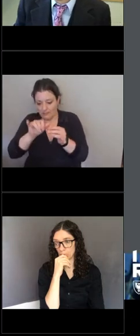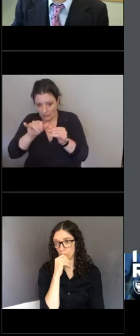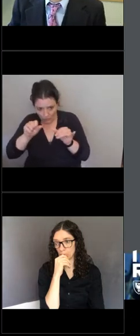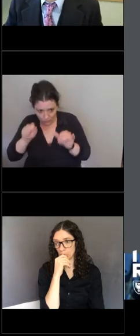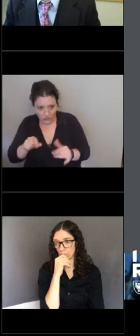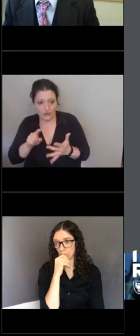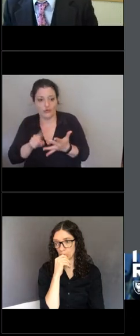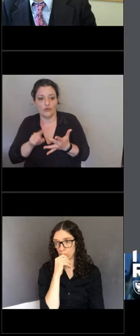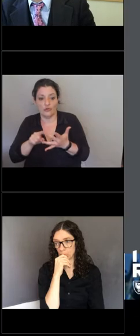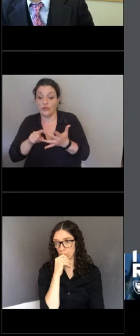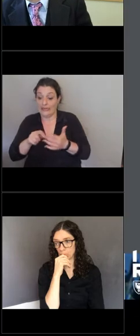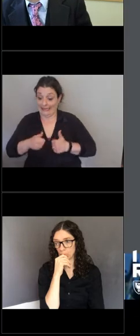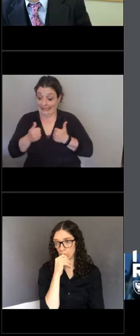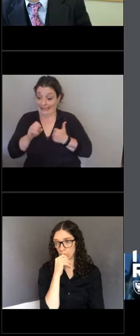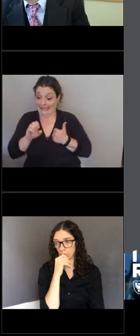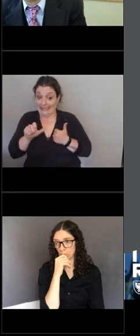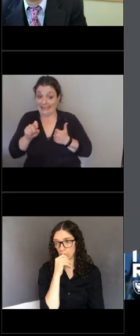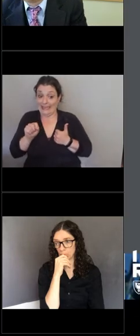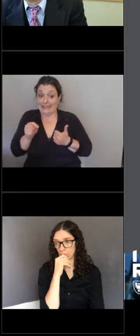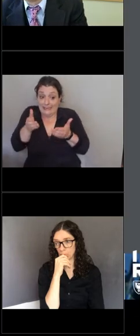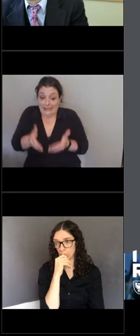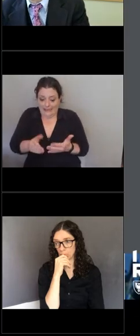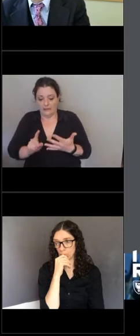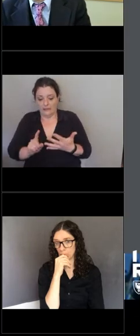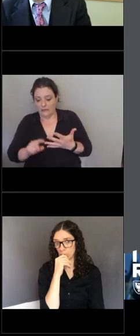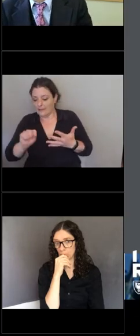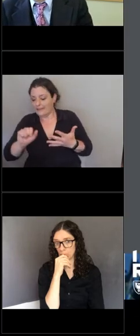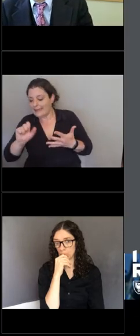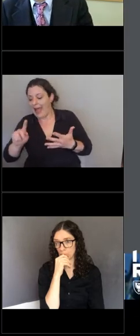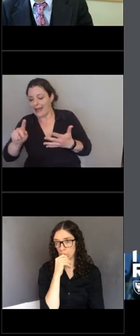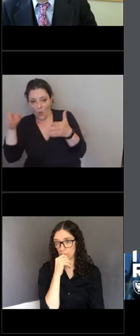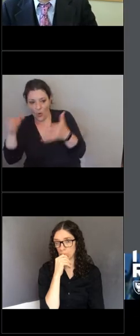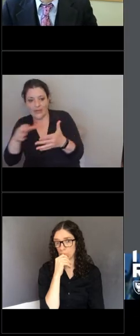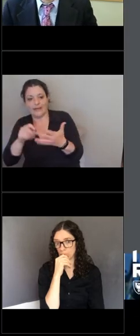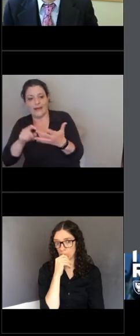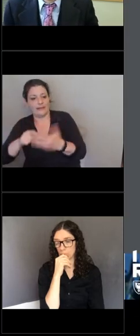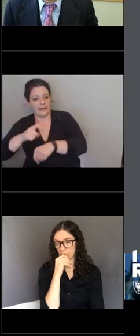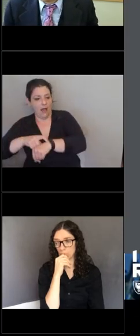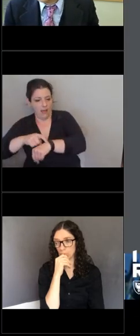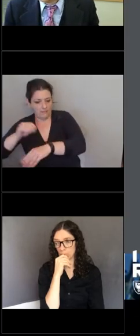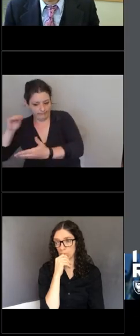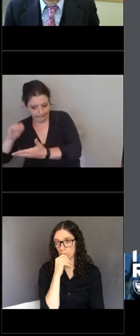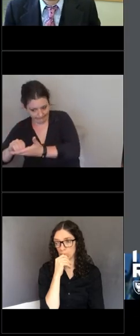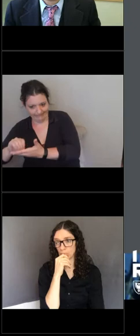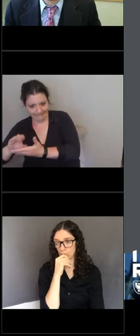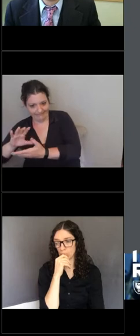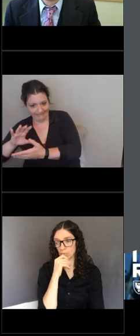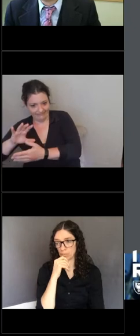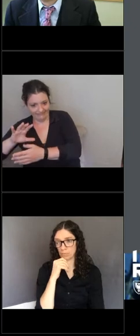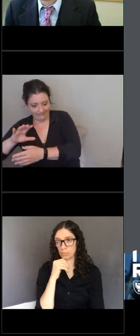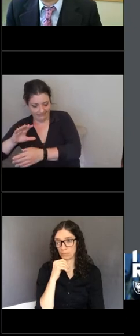bound. So by specific, we meant, is the action itself clearly defined or identified? Measurable is